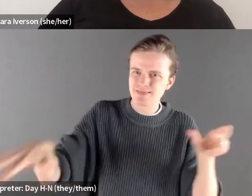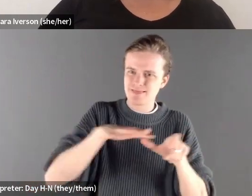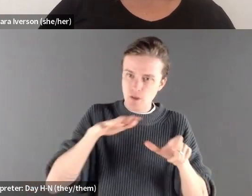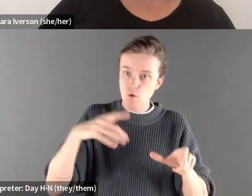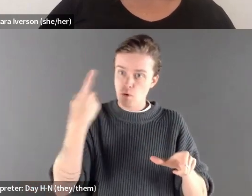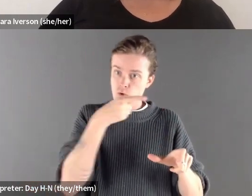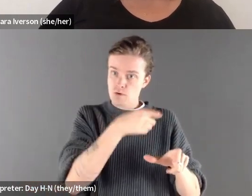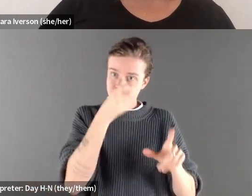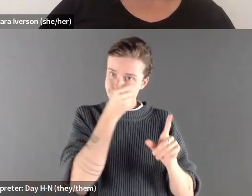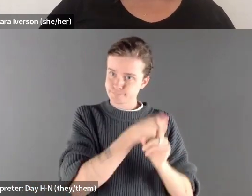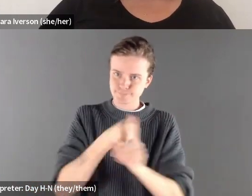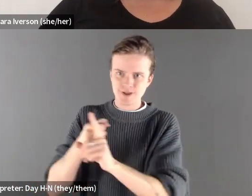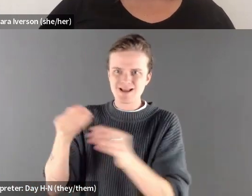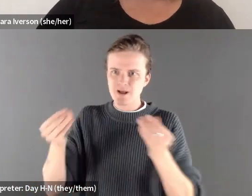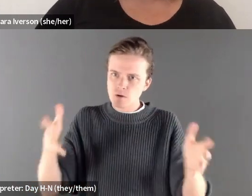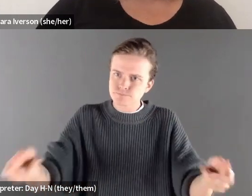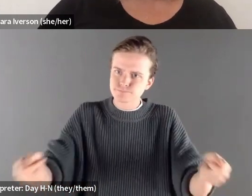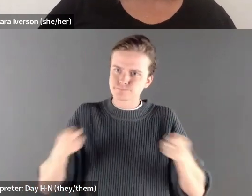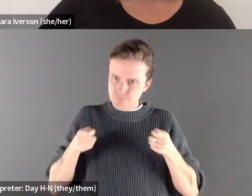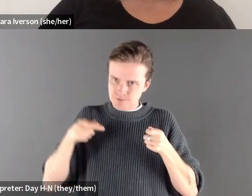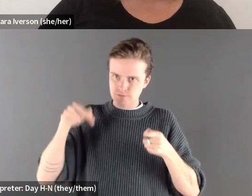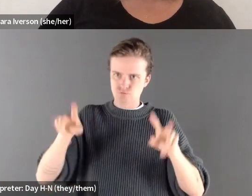this one? Would you like to?